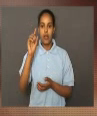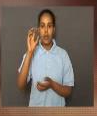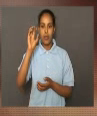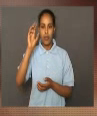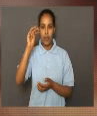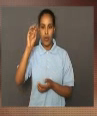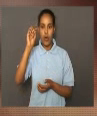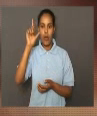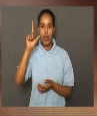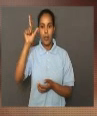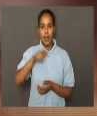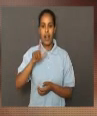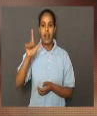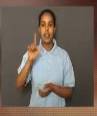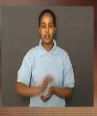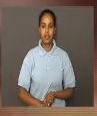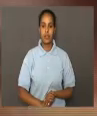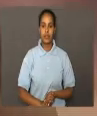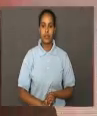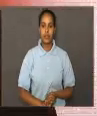0.0261 moles per liter.